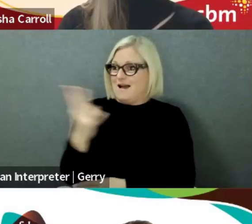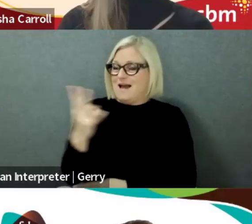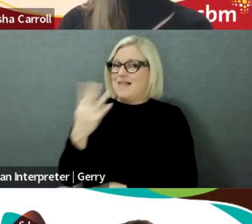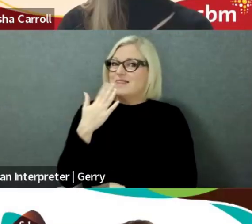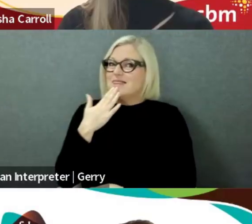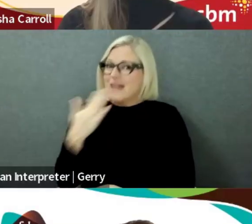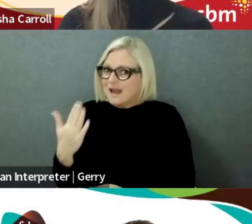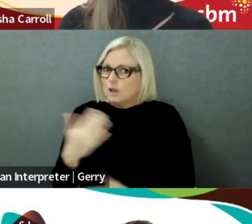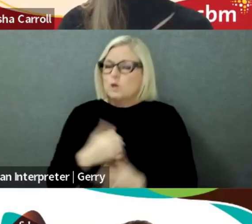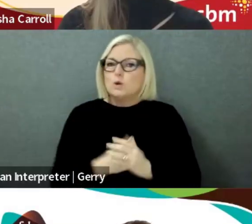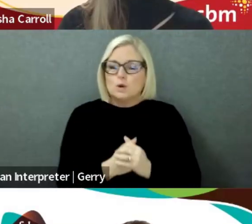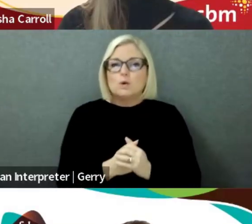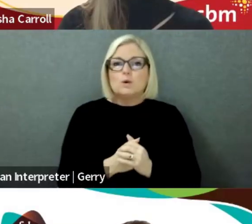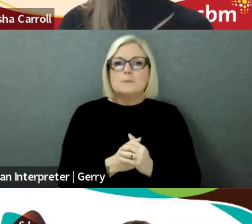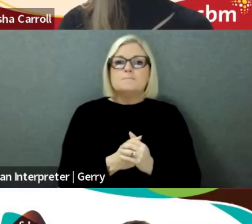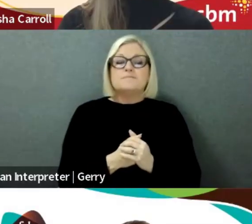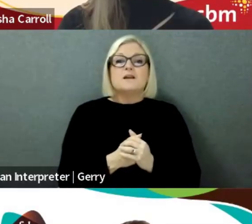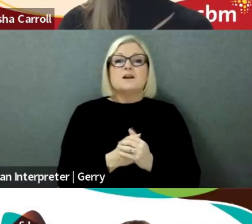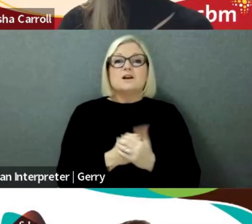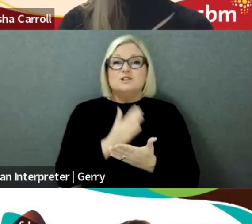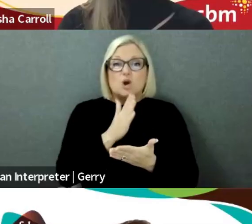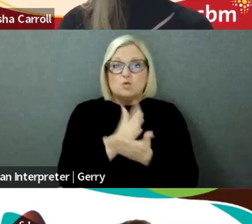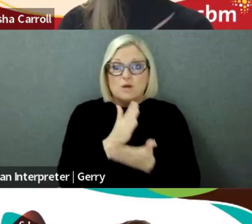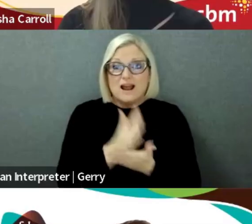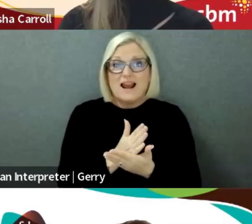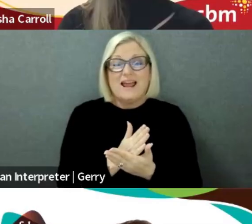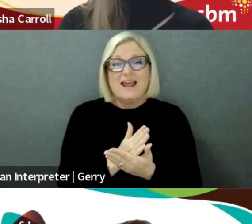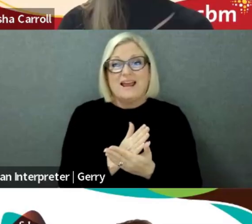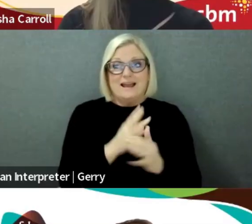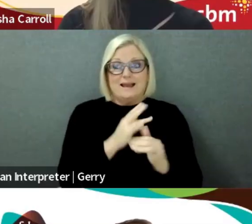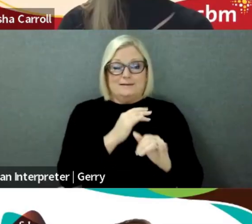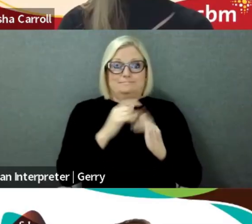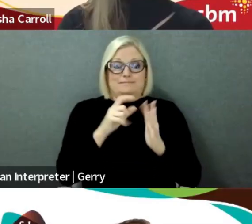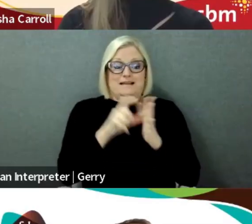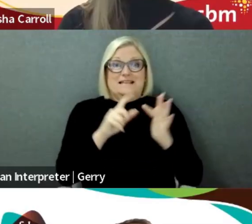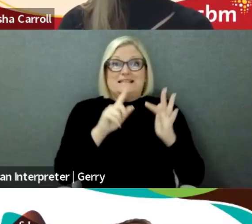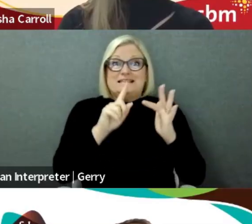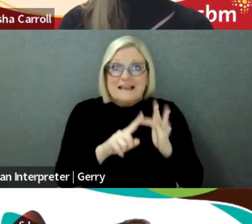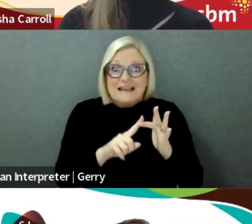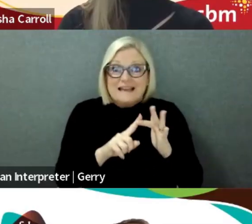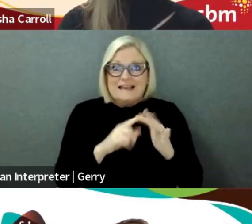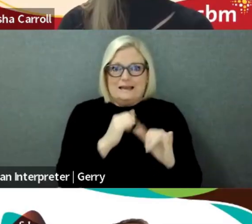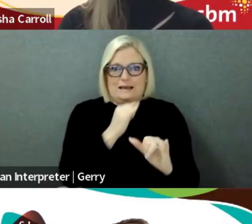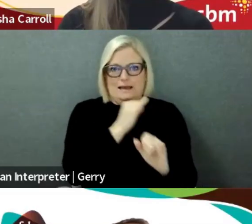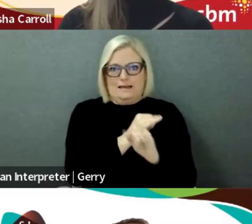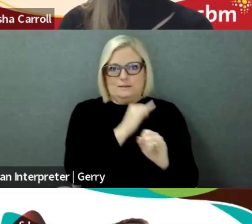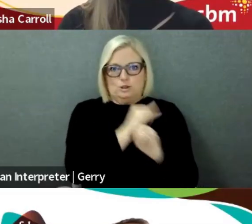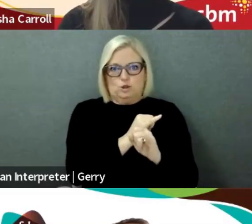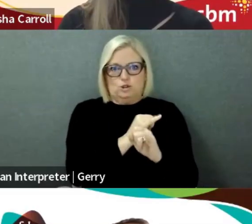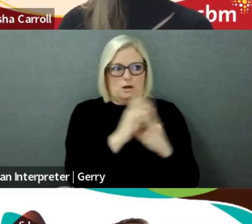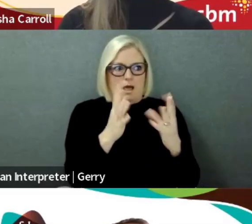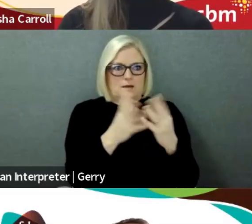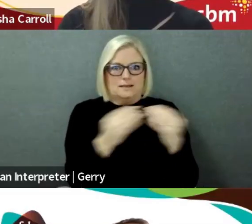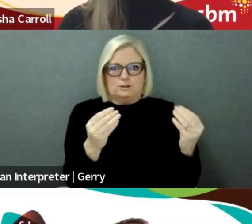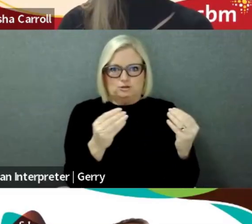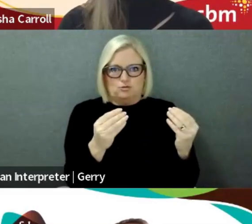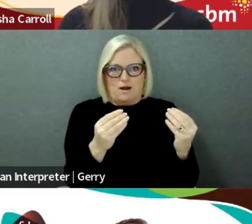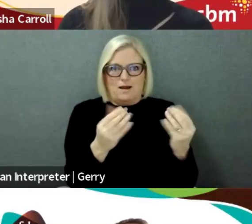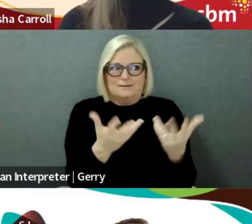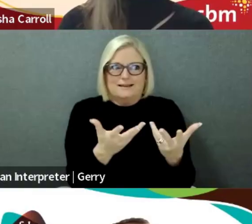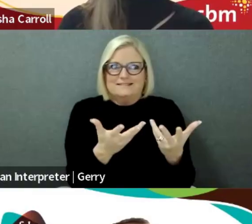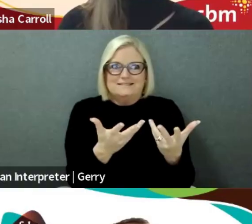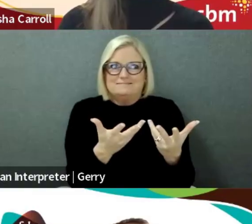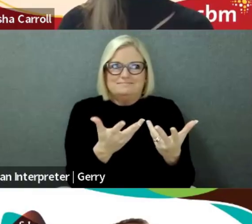that deinstitutionalization is not an abstract policy concept. It is about whether people are seen, heard, believed,